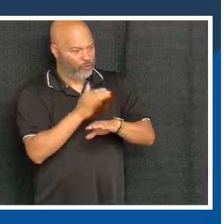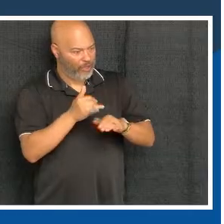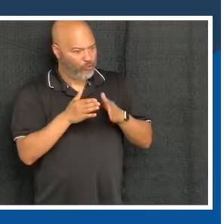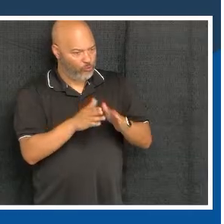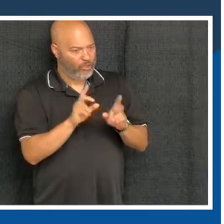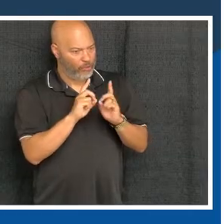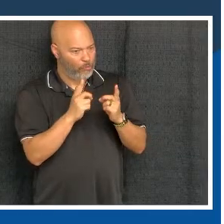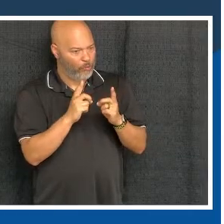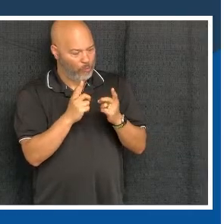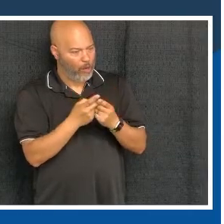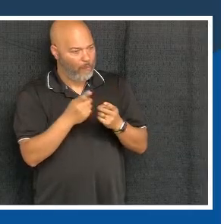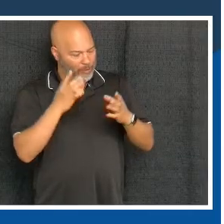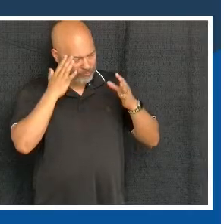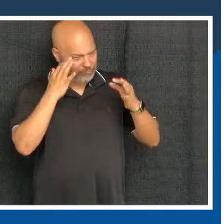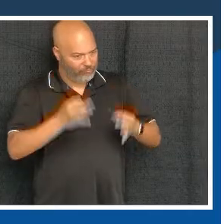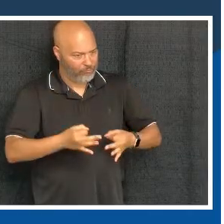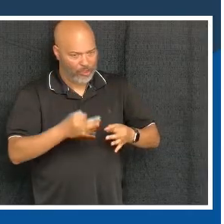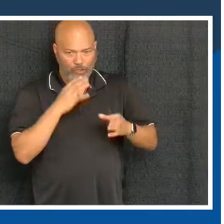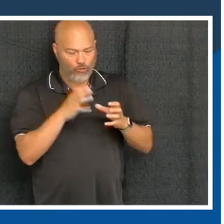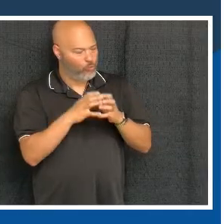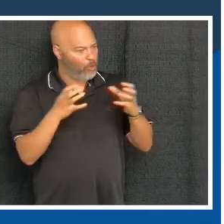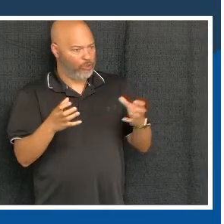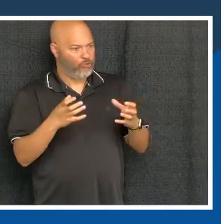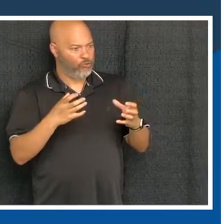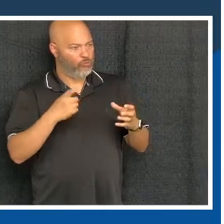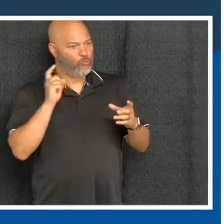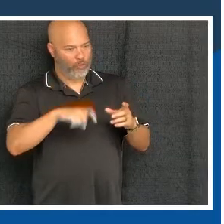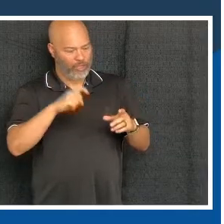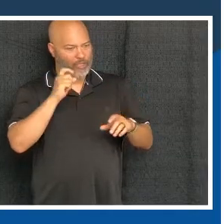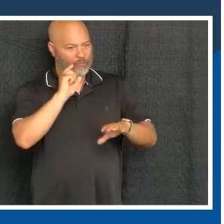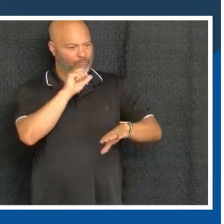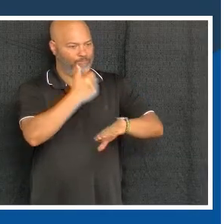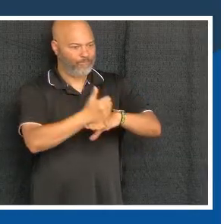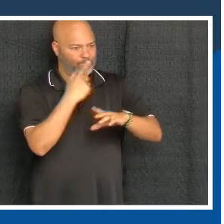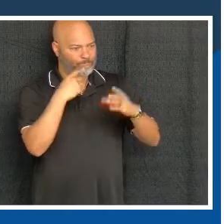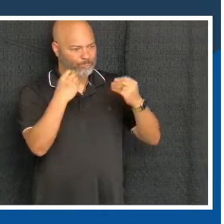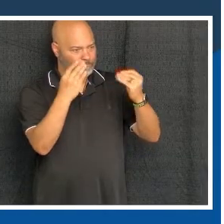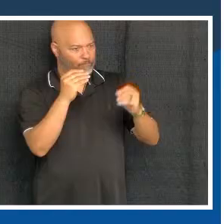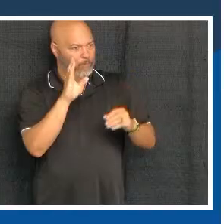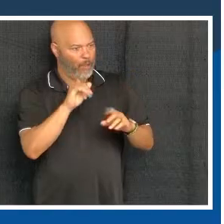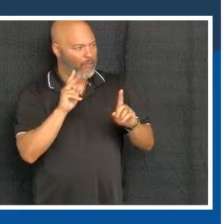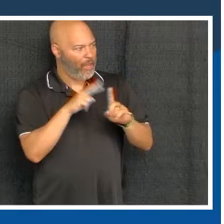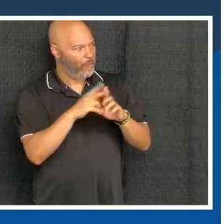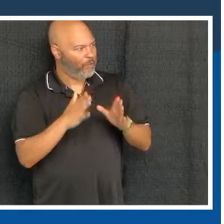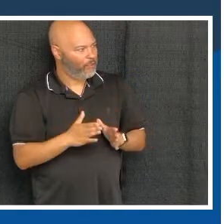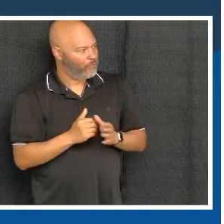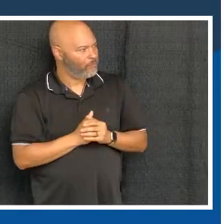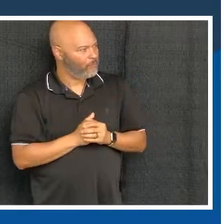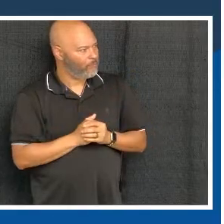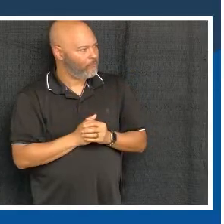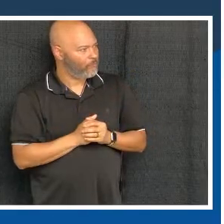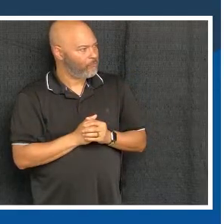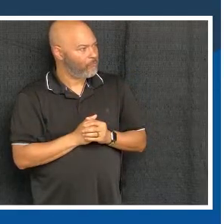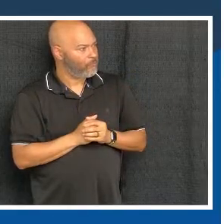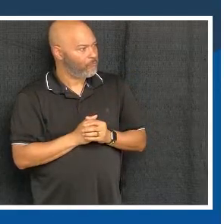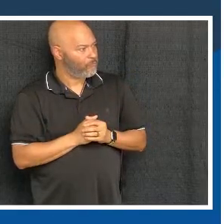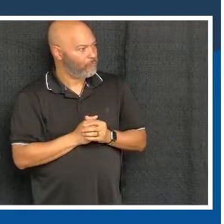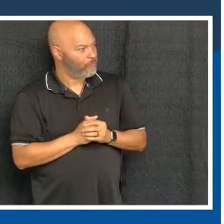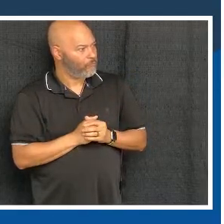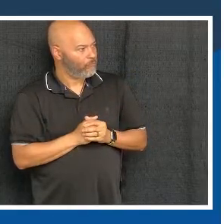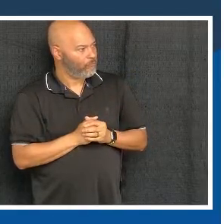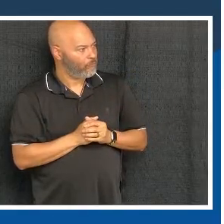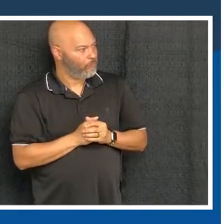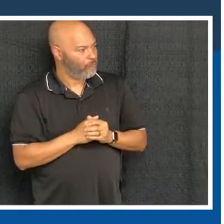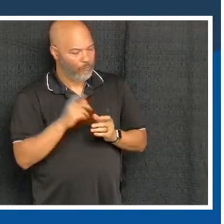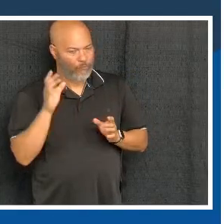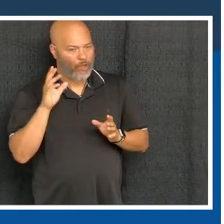department determines, okay, it's too much out here, the signal will be installed by the applicant. Okay. So that's an option for them to go